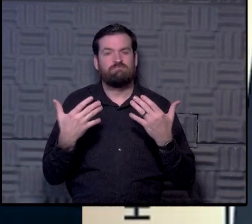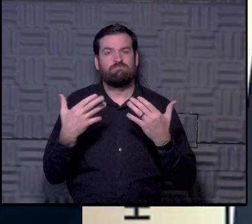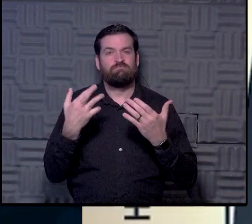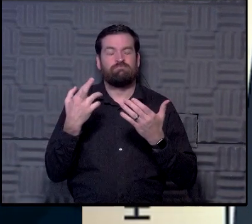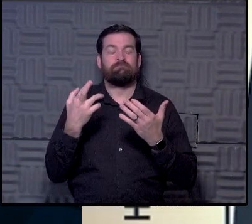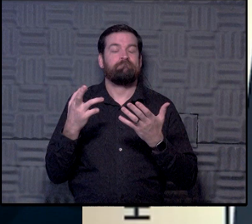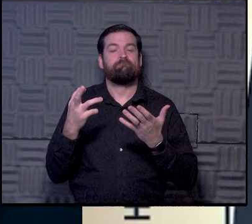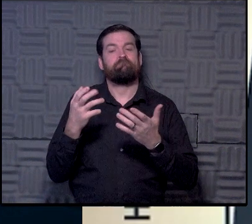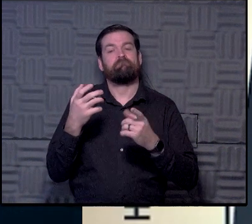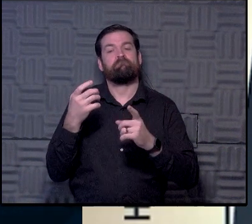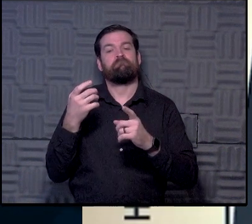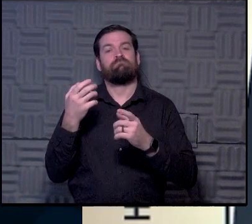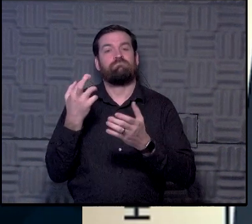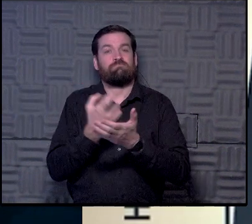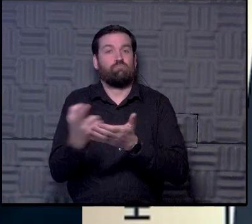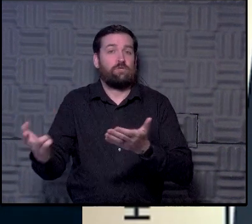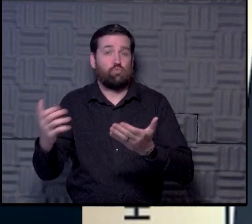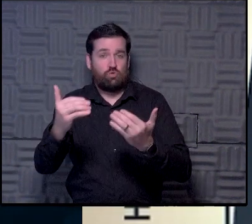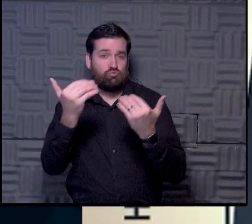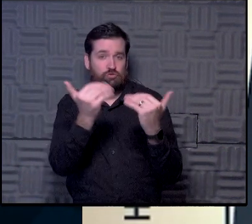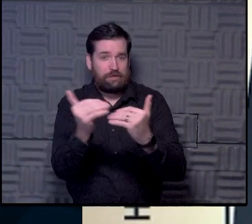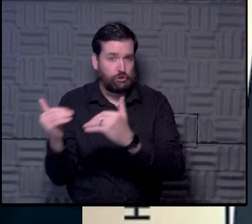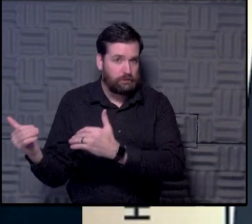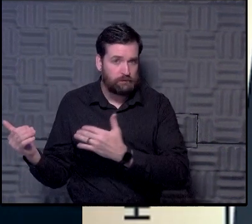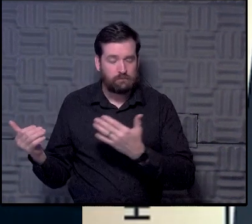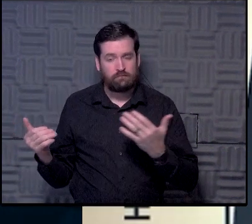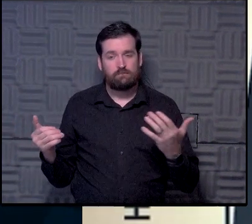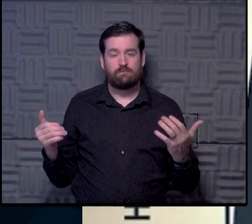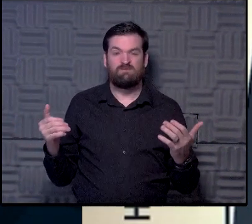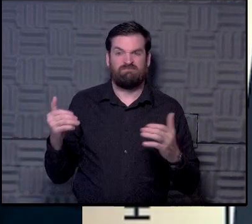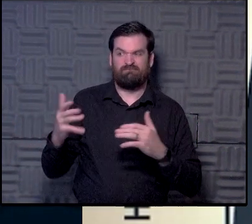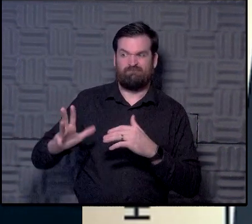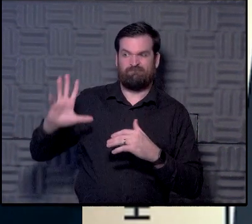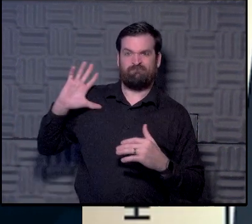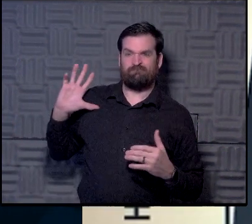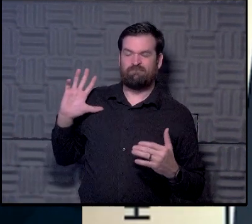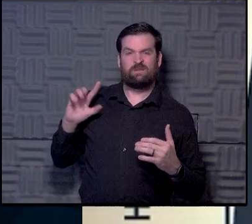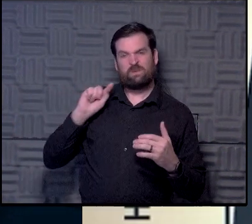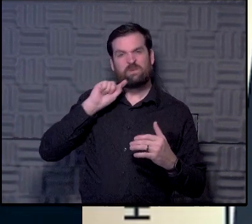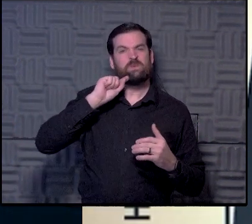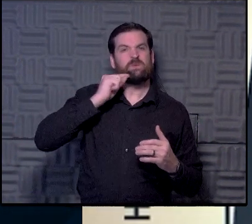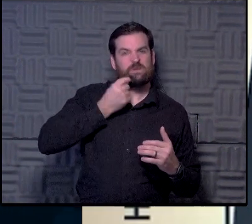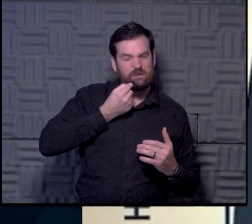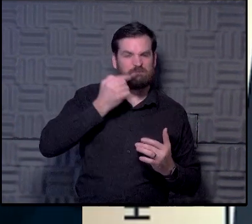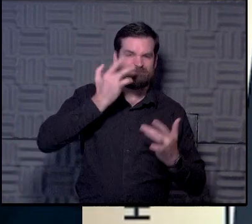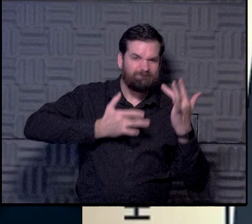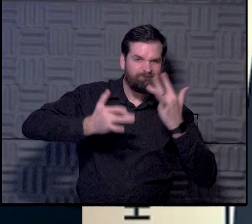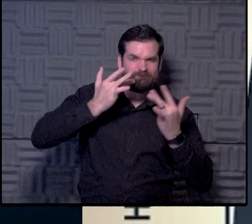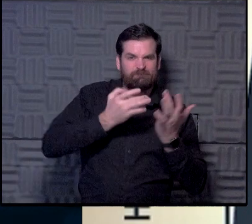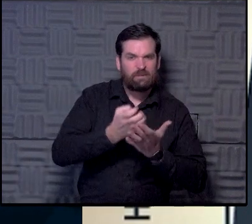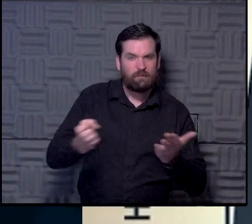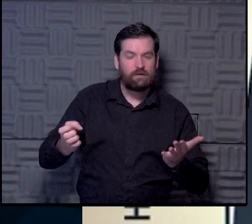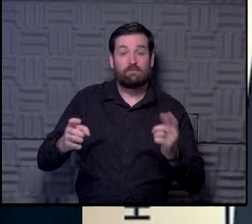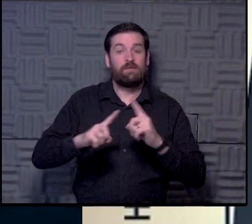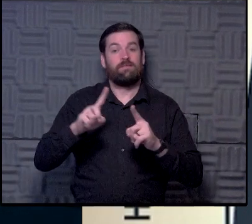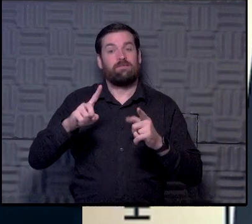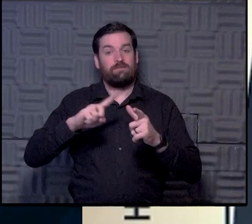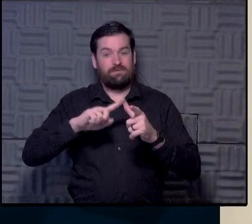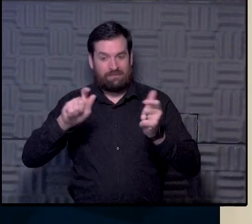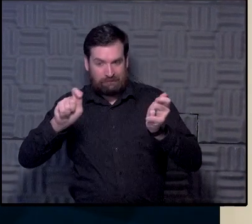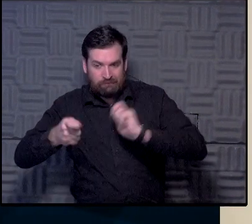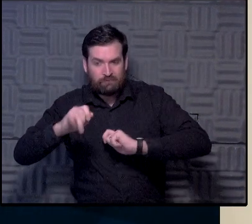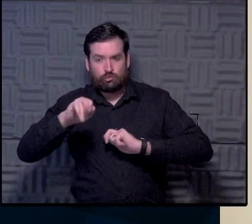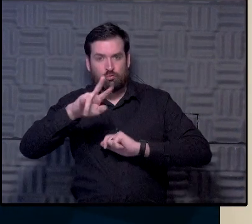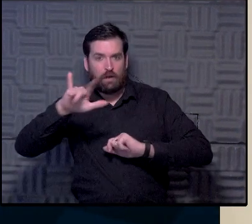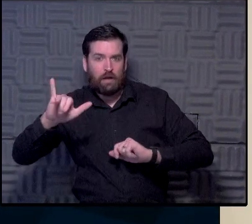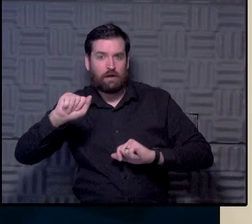resource restriction. Very on in the pandemic, it was very severe. We adjusted a bit, but July, August saw this